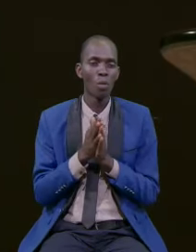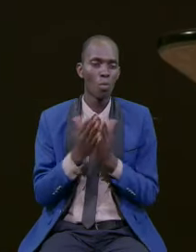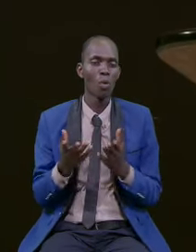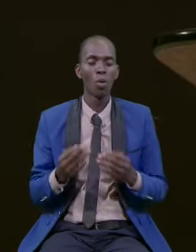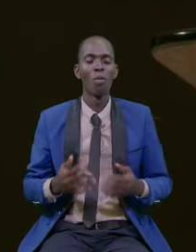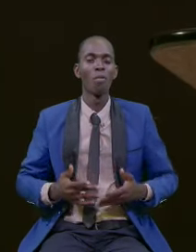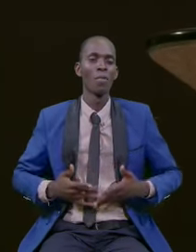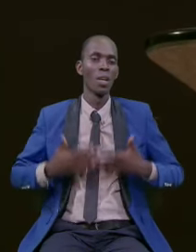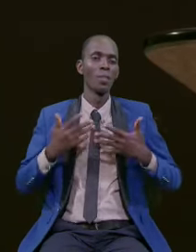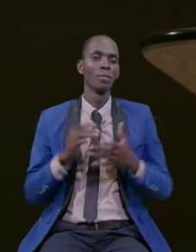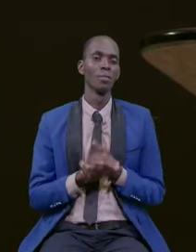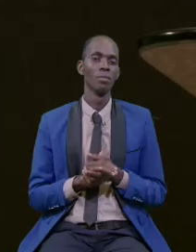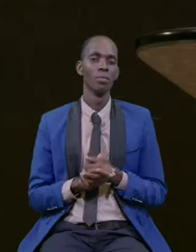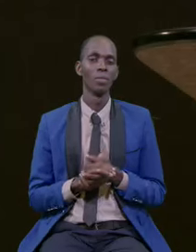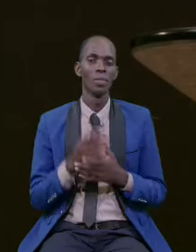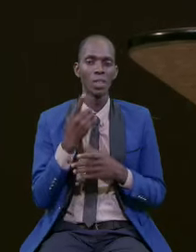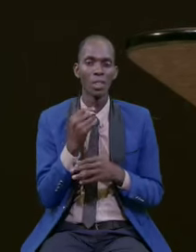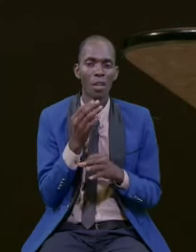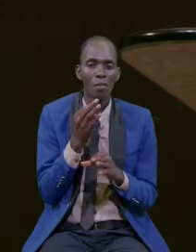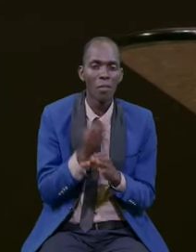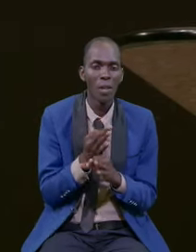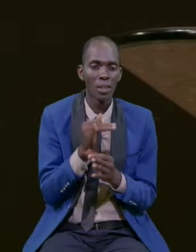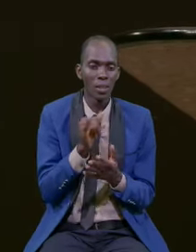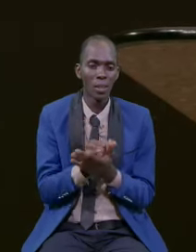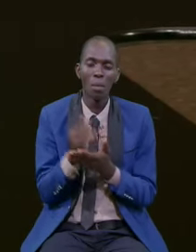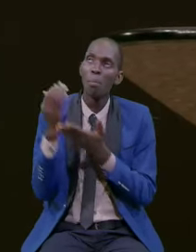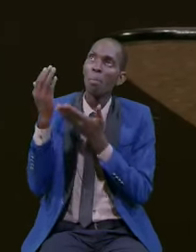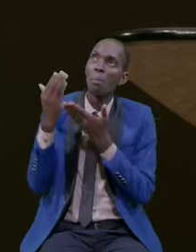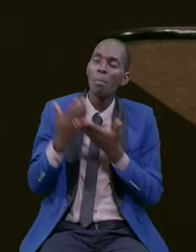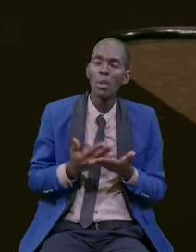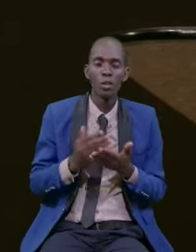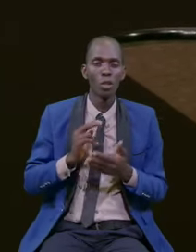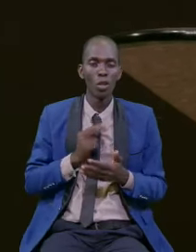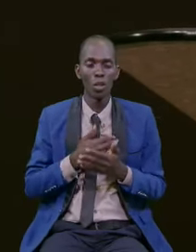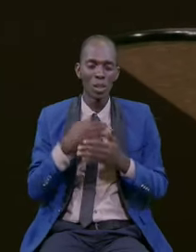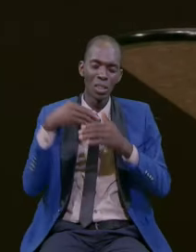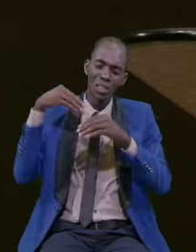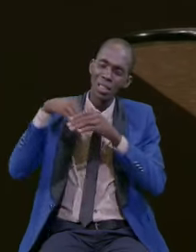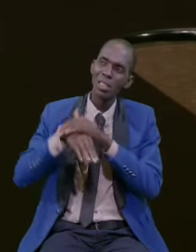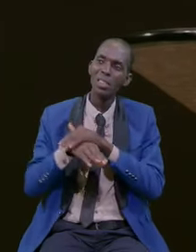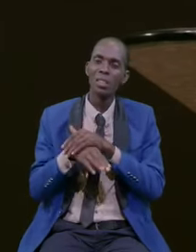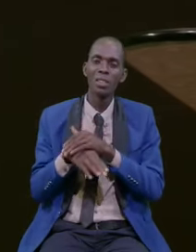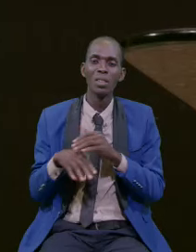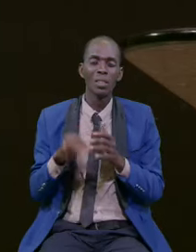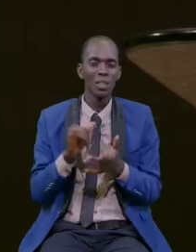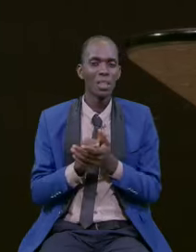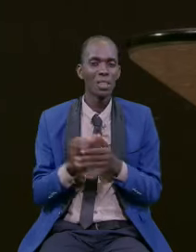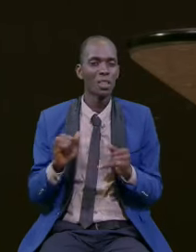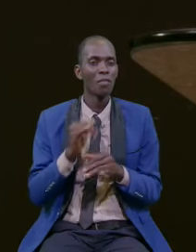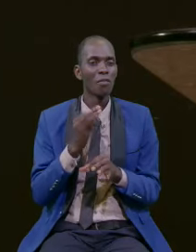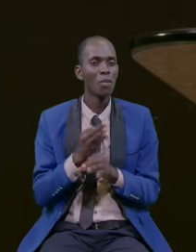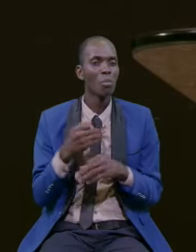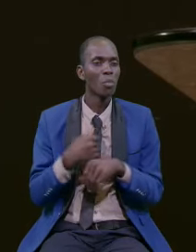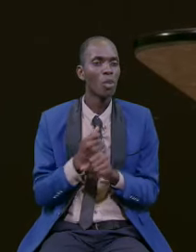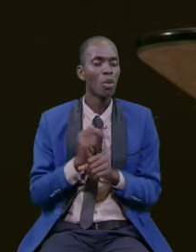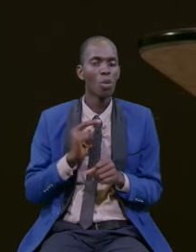in Christ. The faith that brings us in, that same faith makes us to abide, makes us to remain